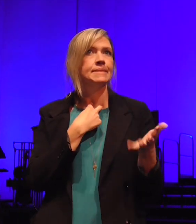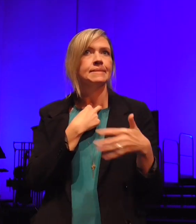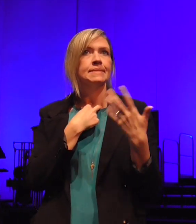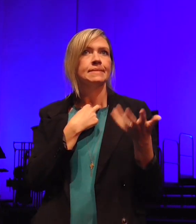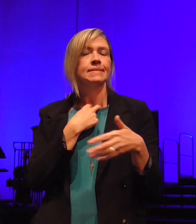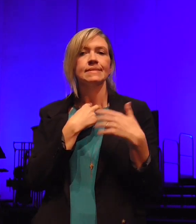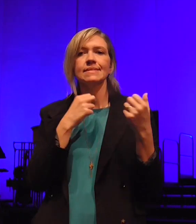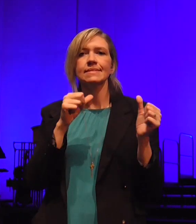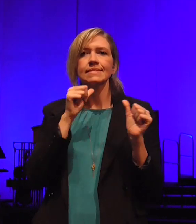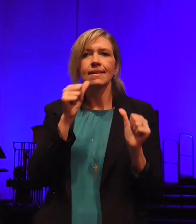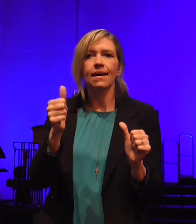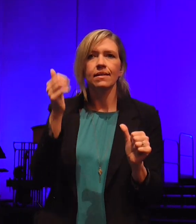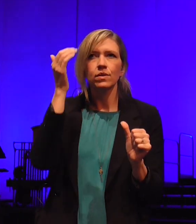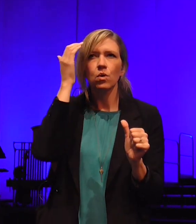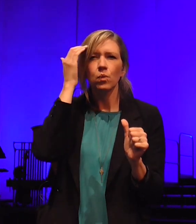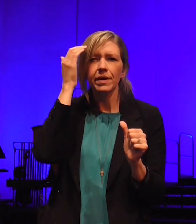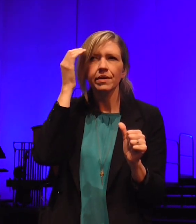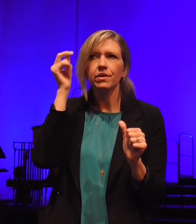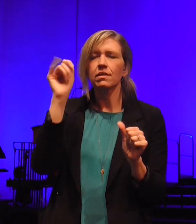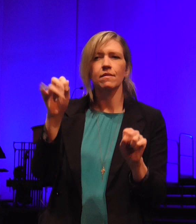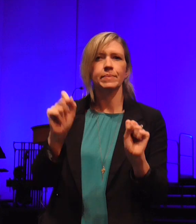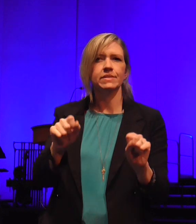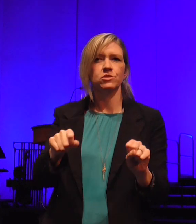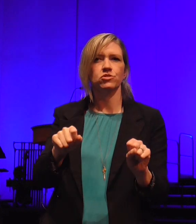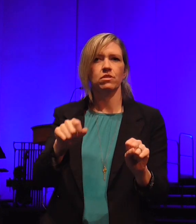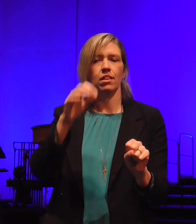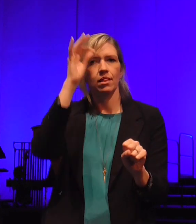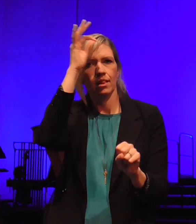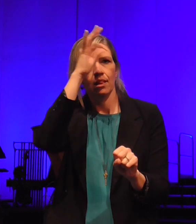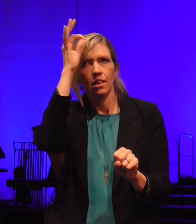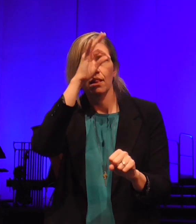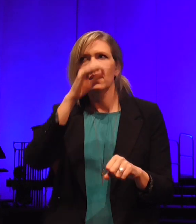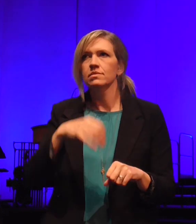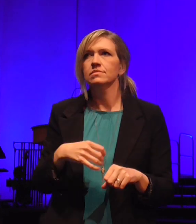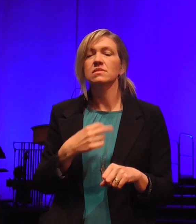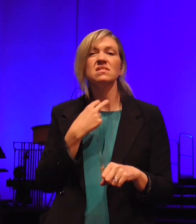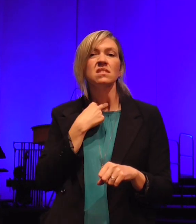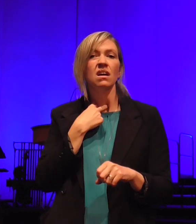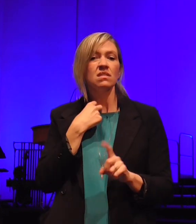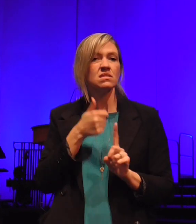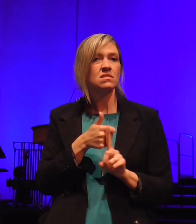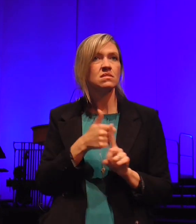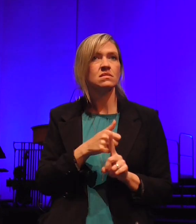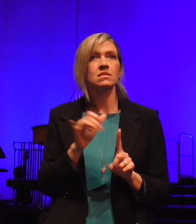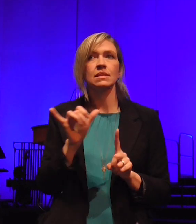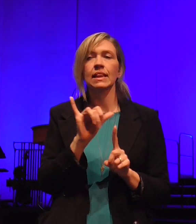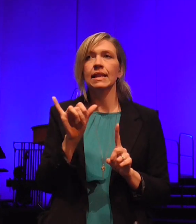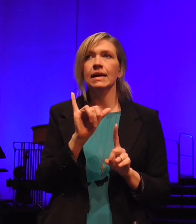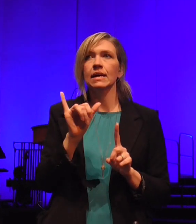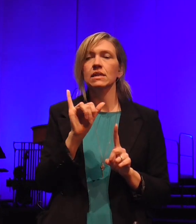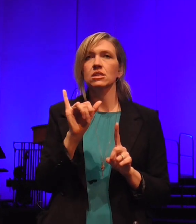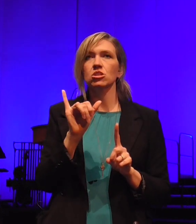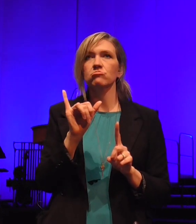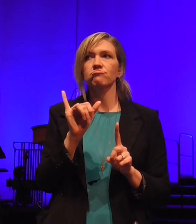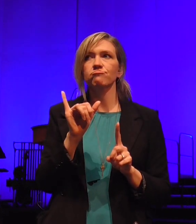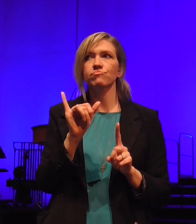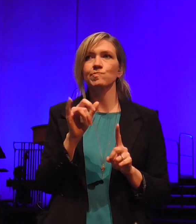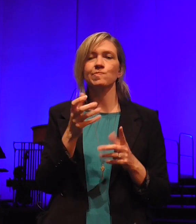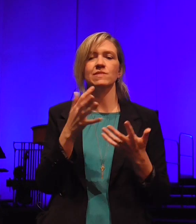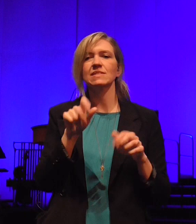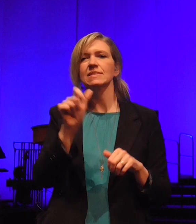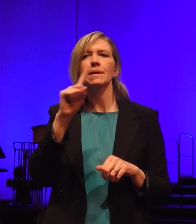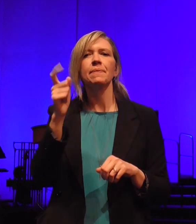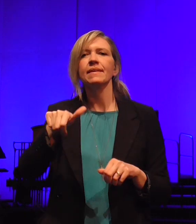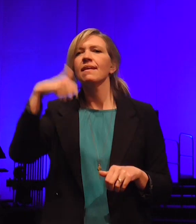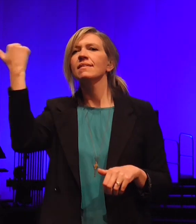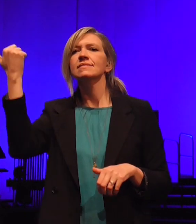but being unaware of this potential. Being stuck is the state of putting something else